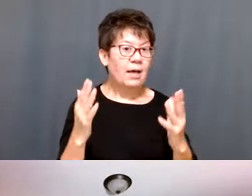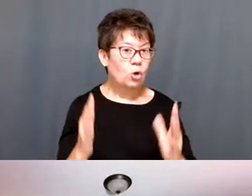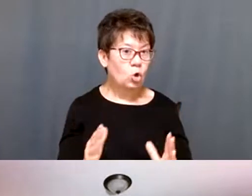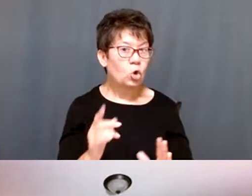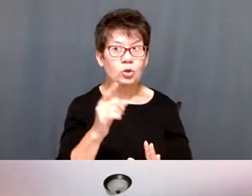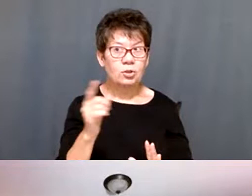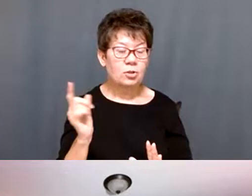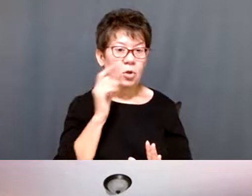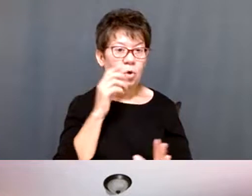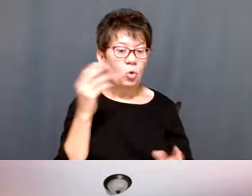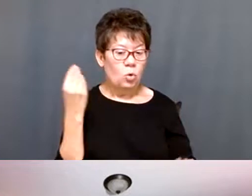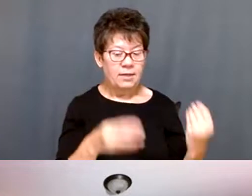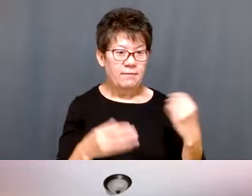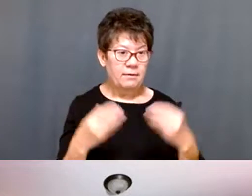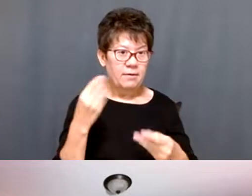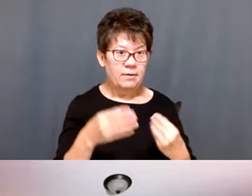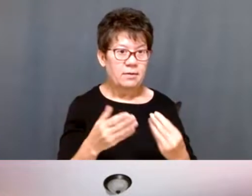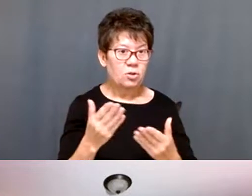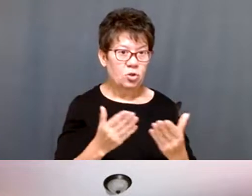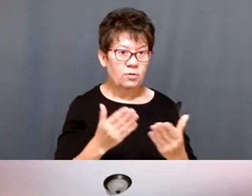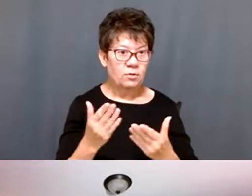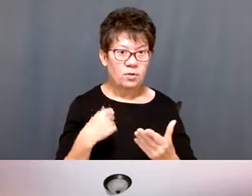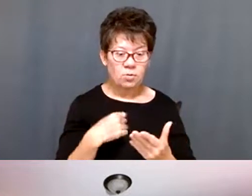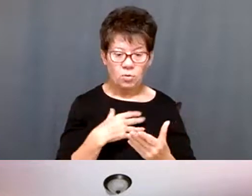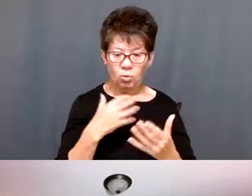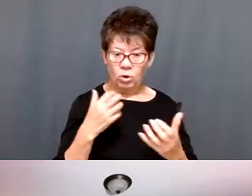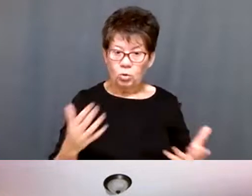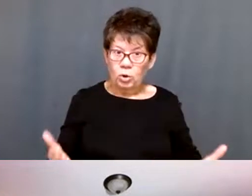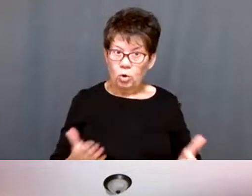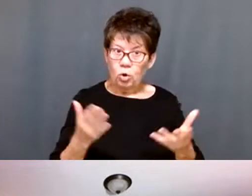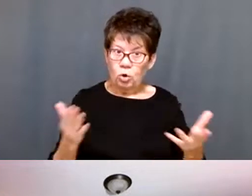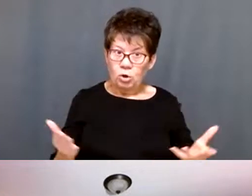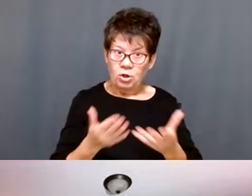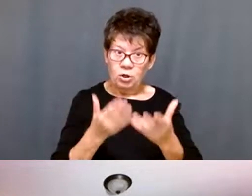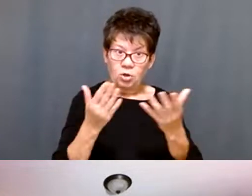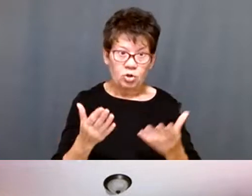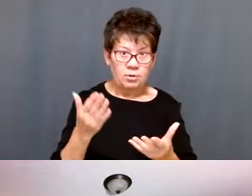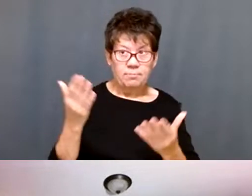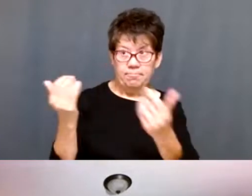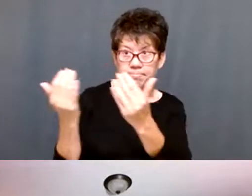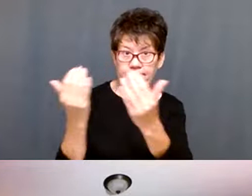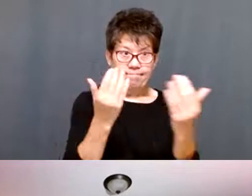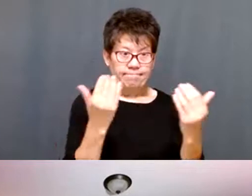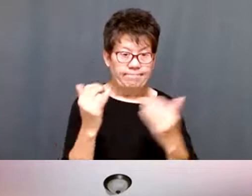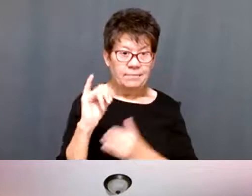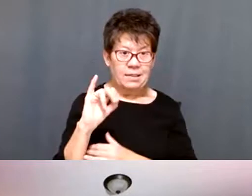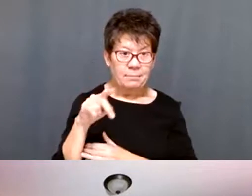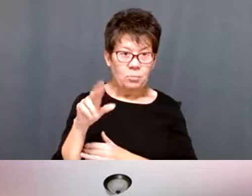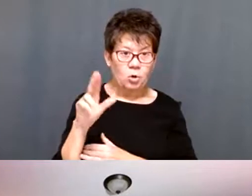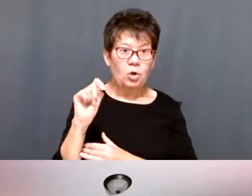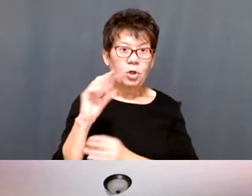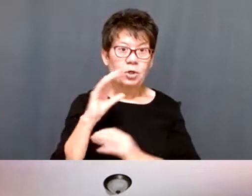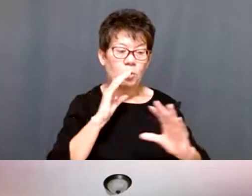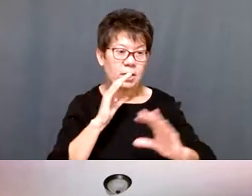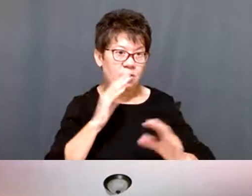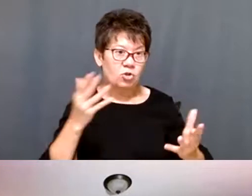who are providing services. We want to encourage input and communication